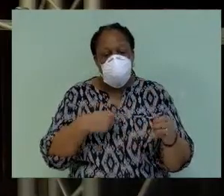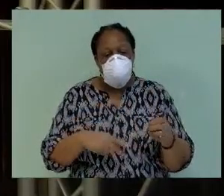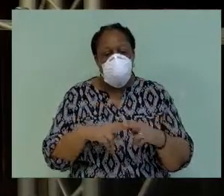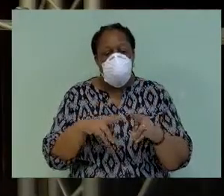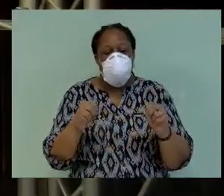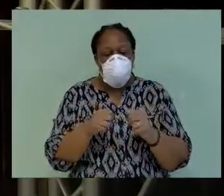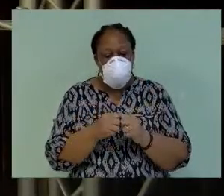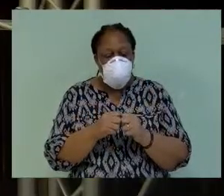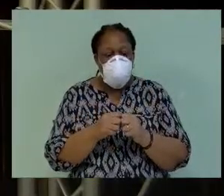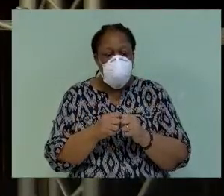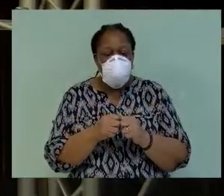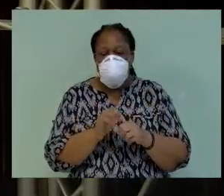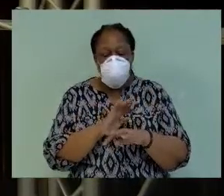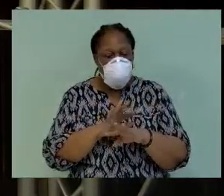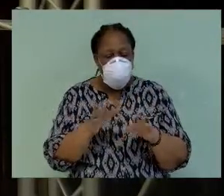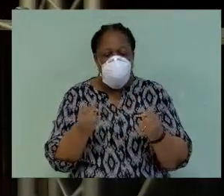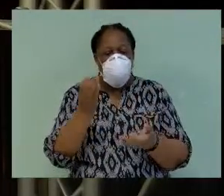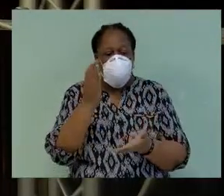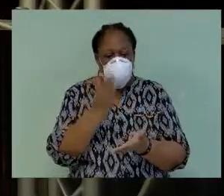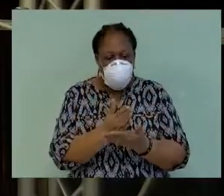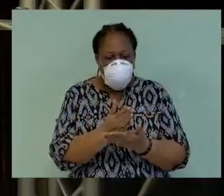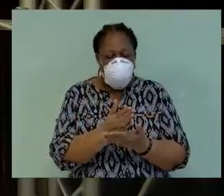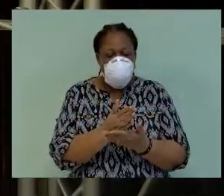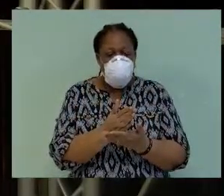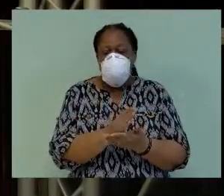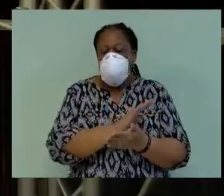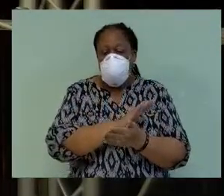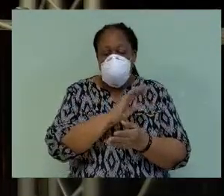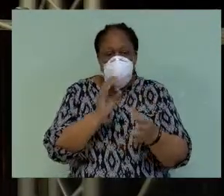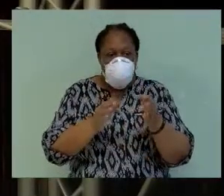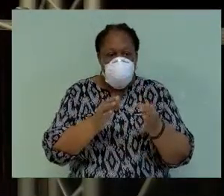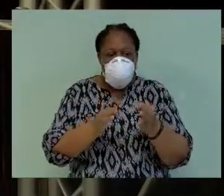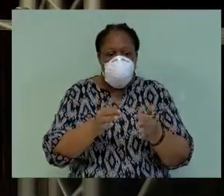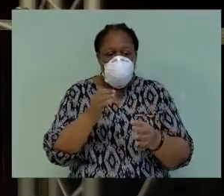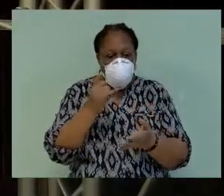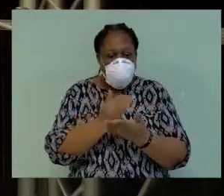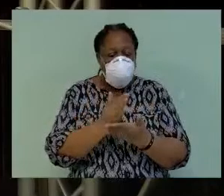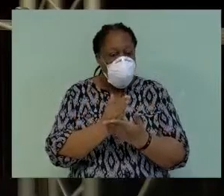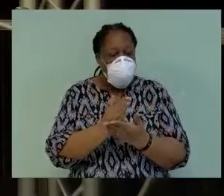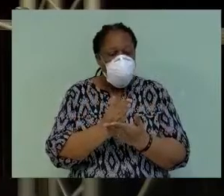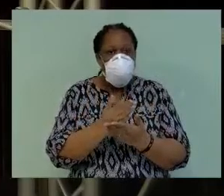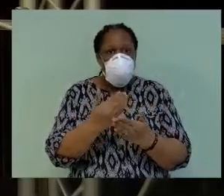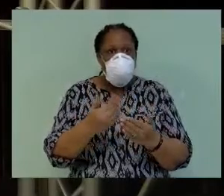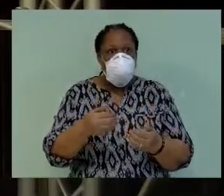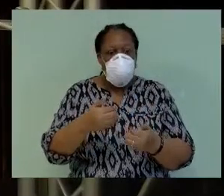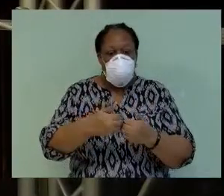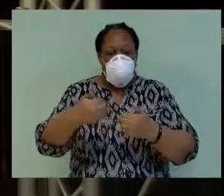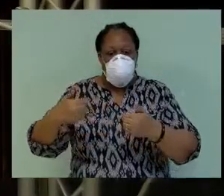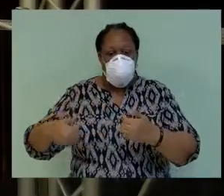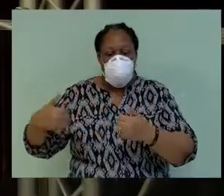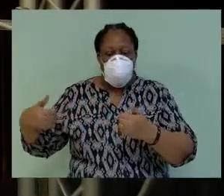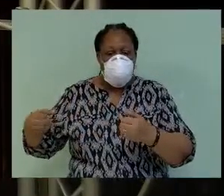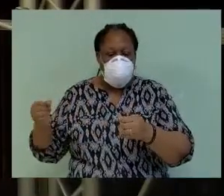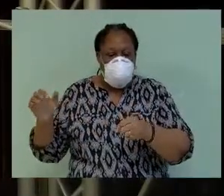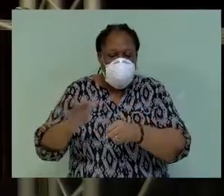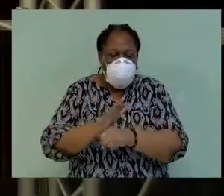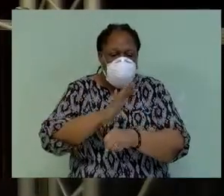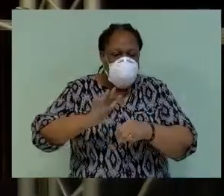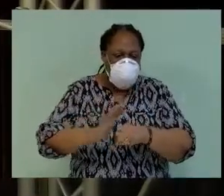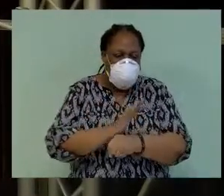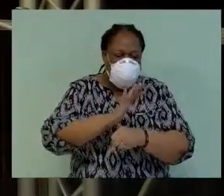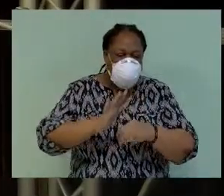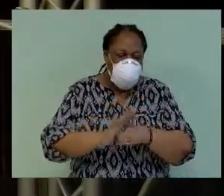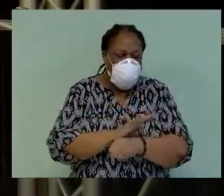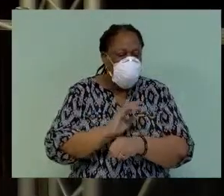grind to a halt and will result in backlogs and delays. Accordingly, the court has implemented a